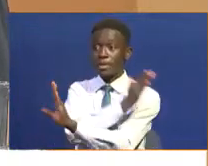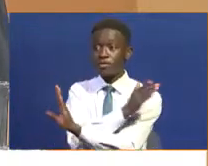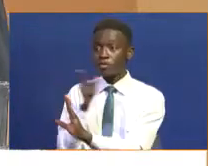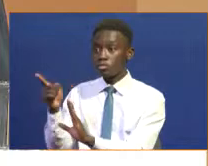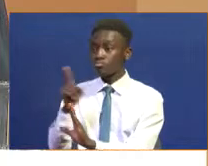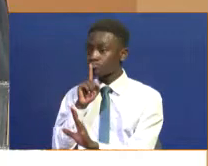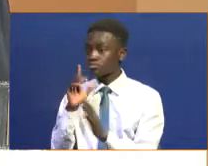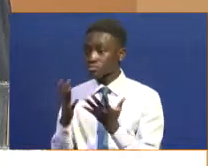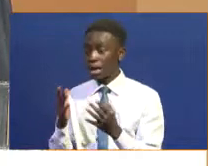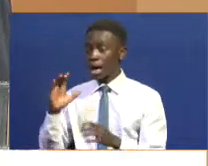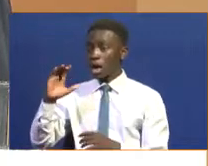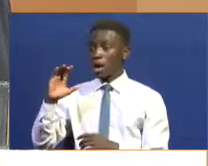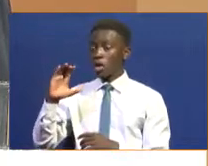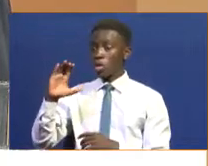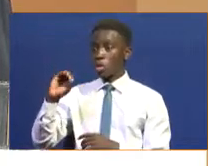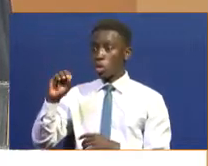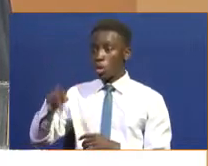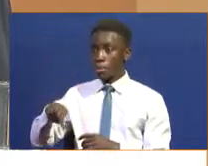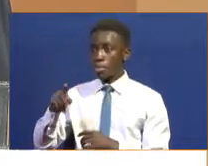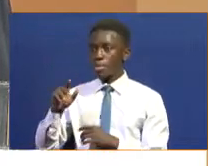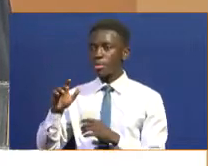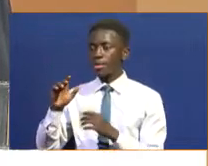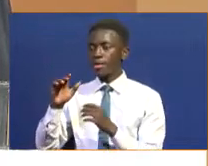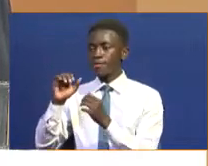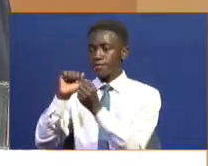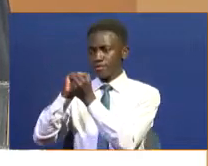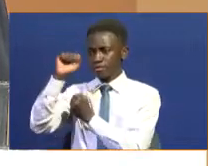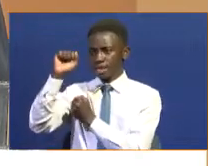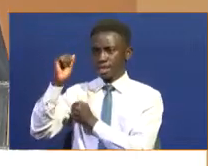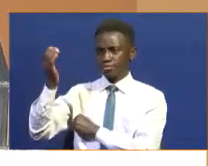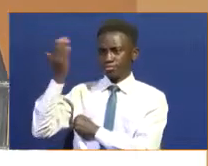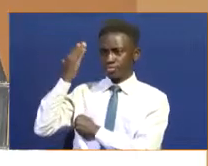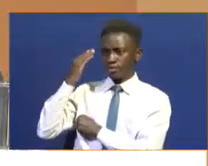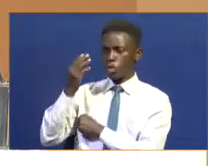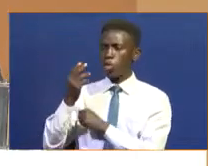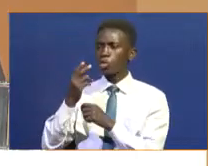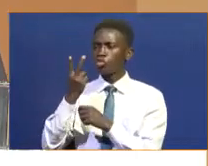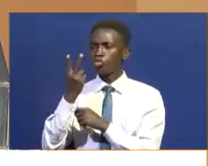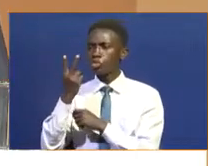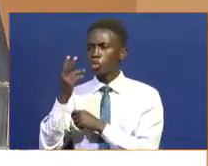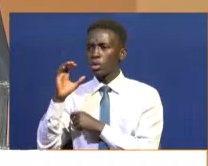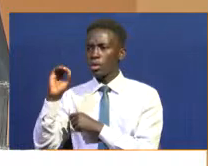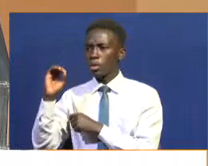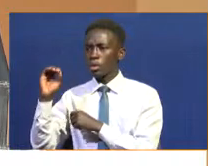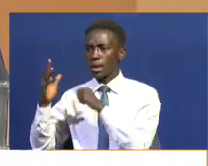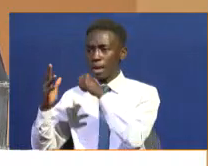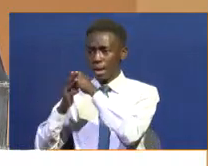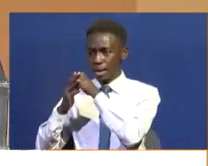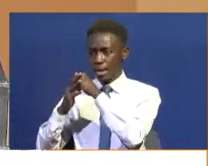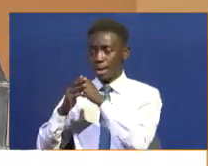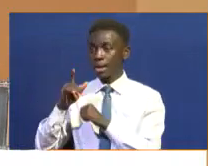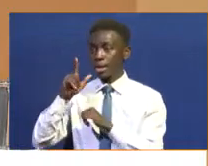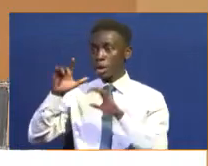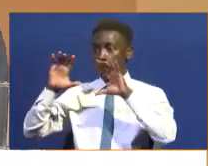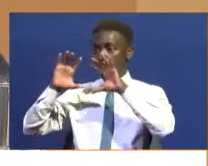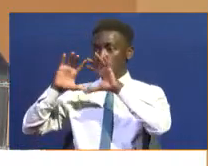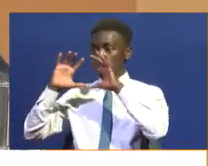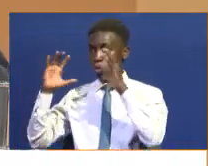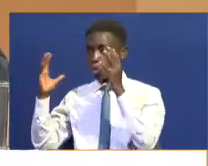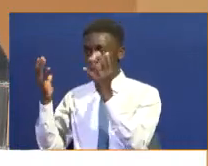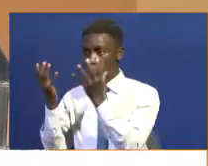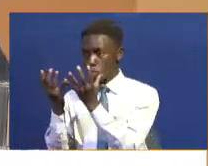COP15 in Copenhagen in 2009. The global community